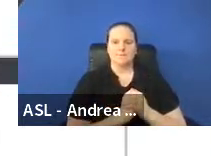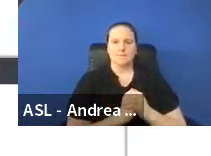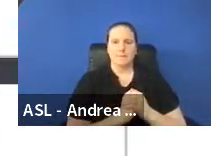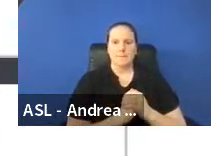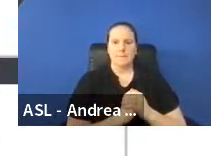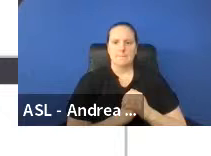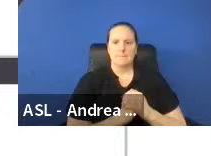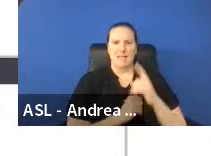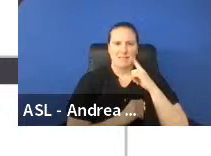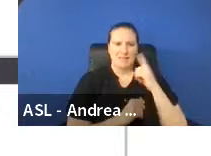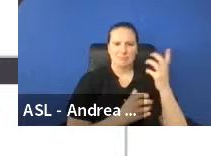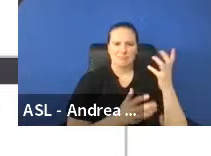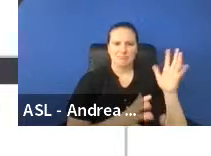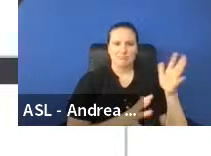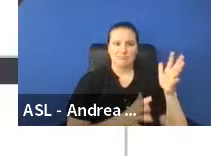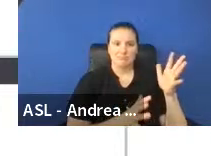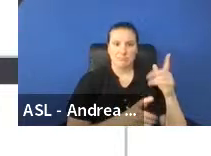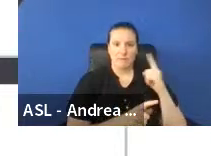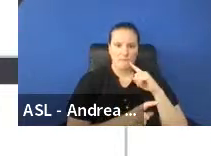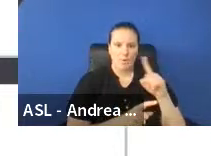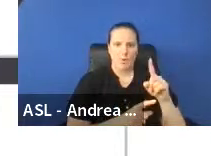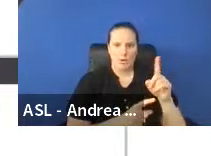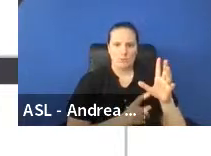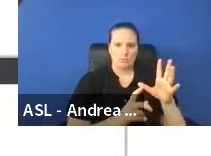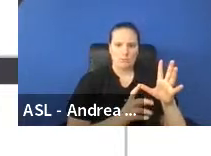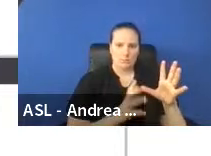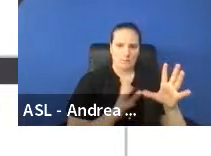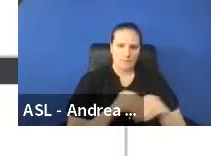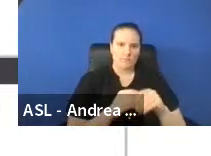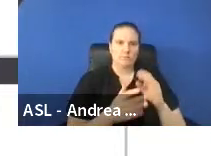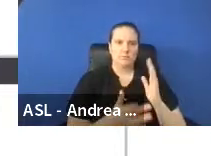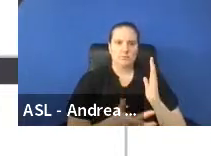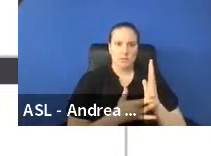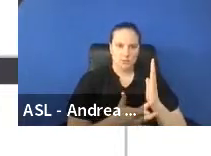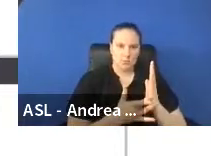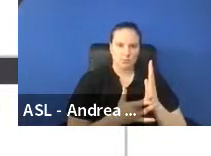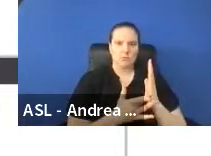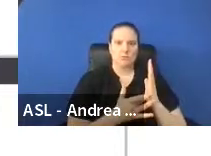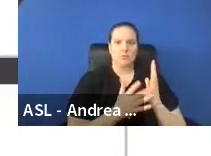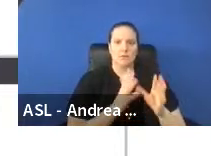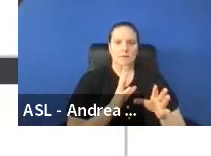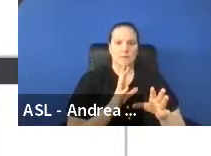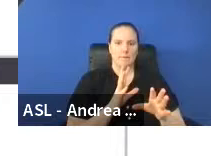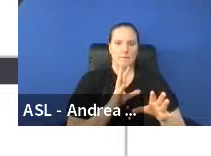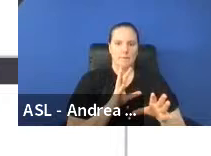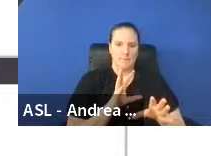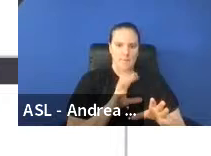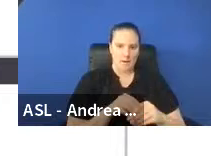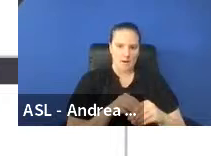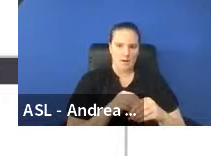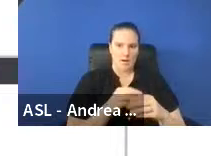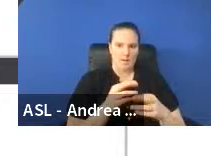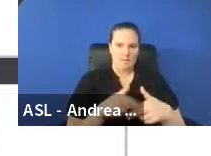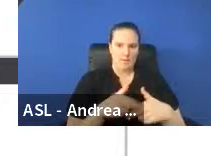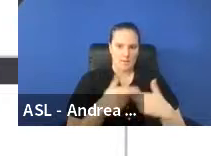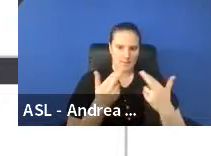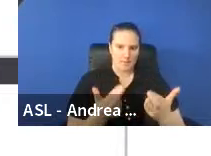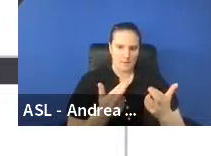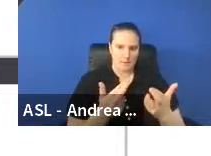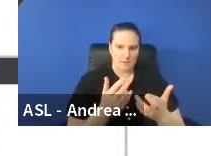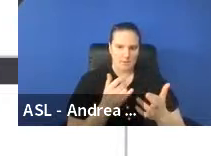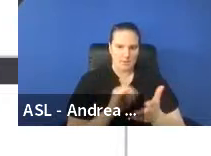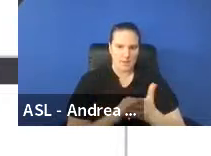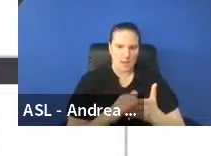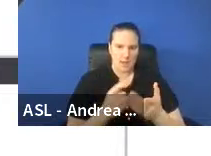I think that's about all for sort of getting to this technical part of our recommendation that's taking place